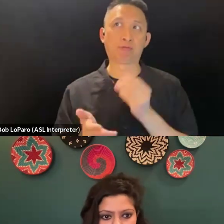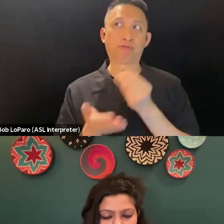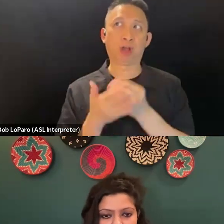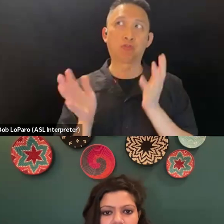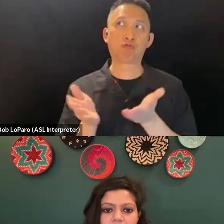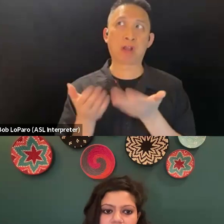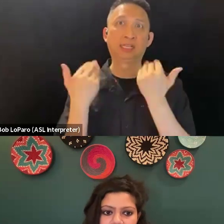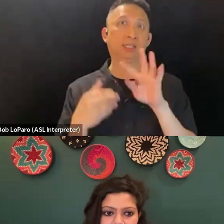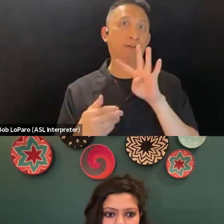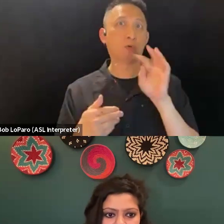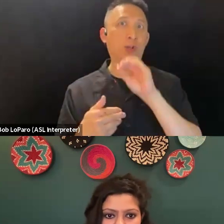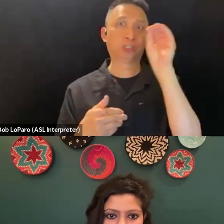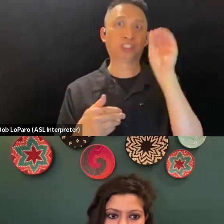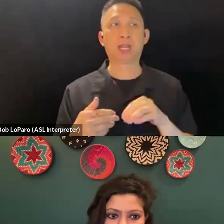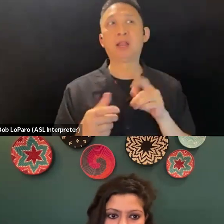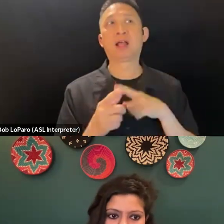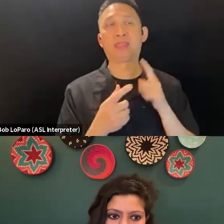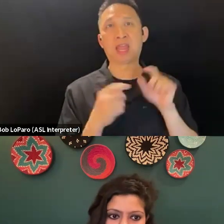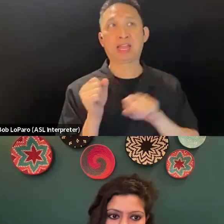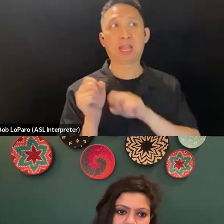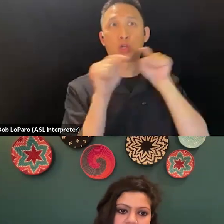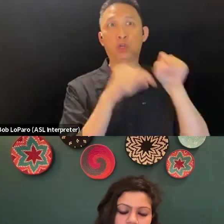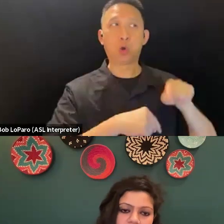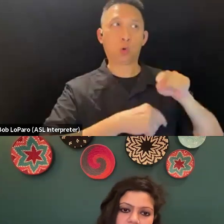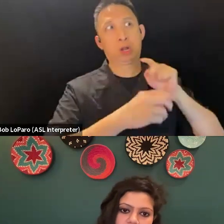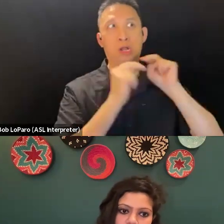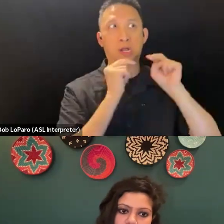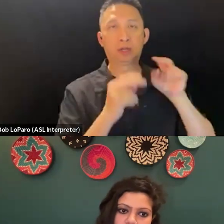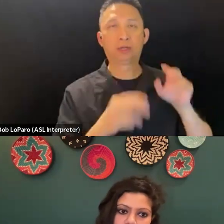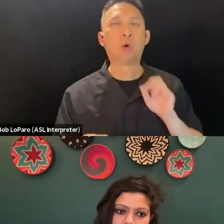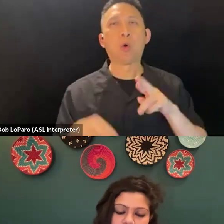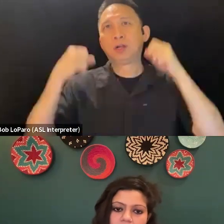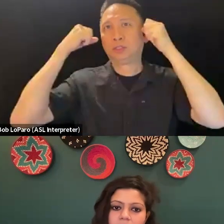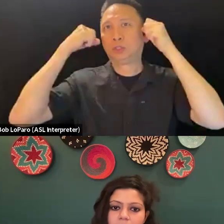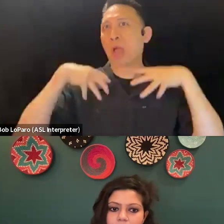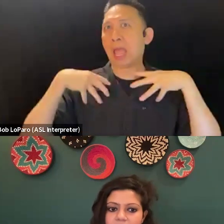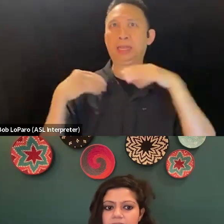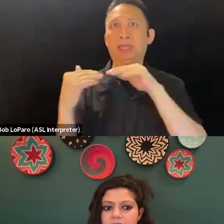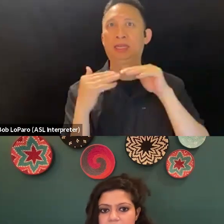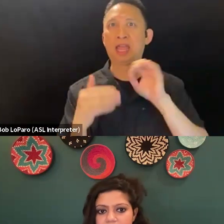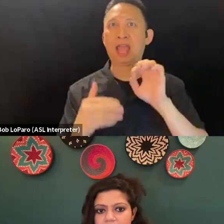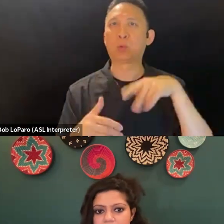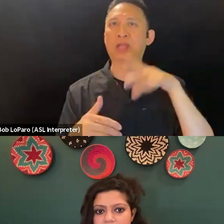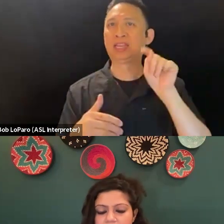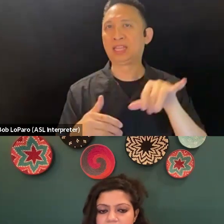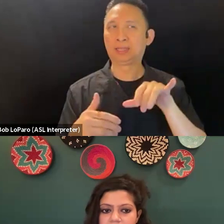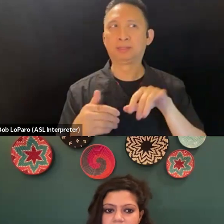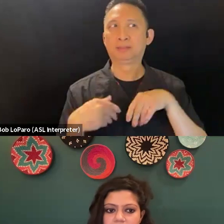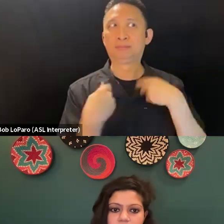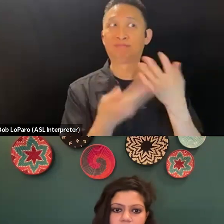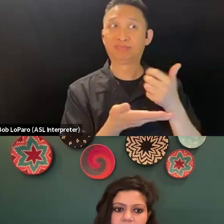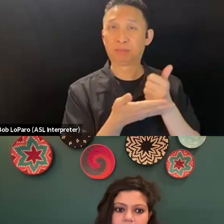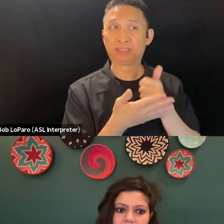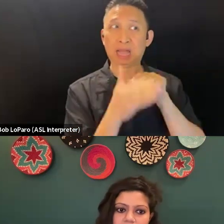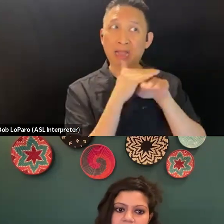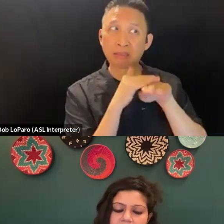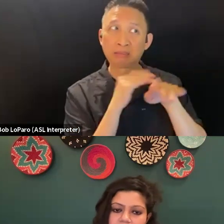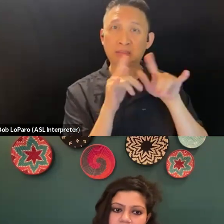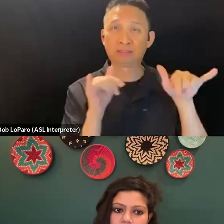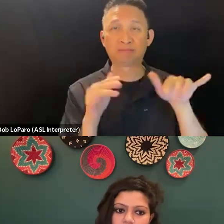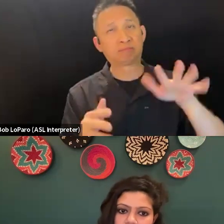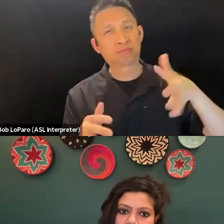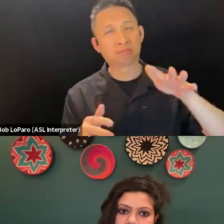writers and not filmmakers, because we realized that unfortunately the structure is gamed out in a way where initially